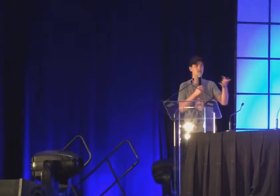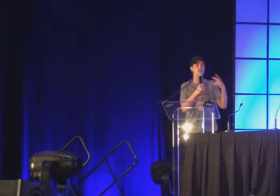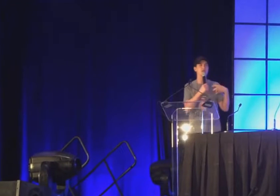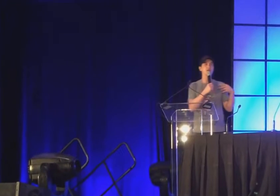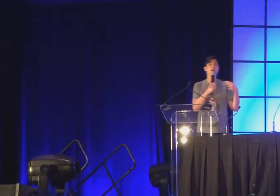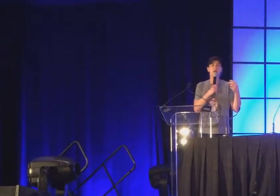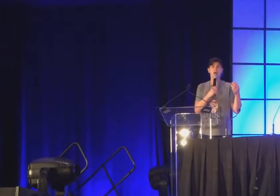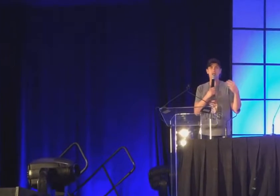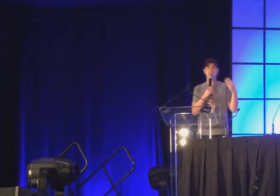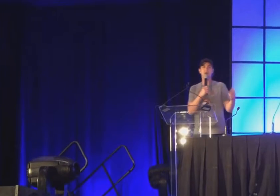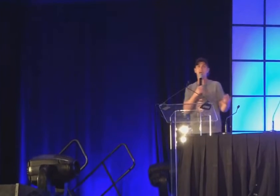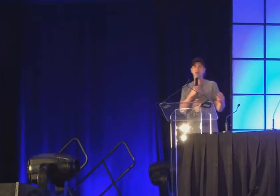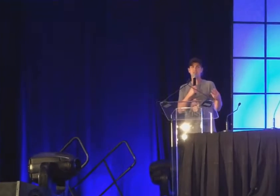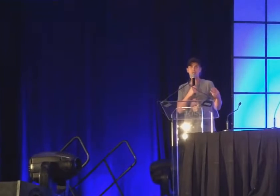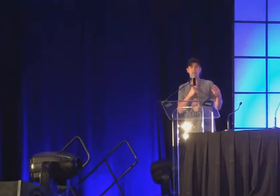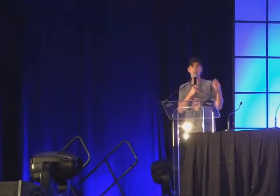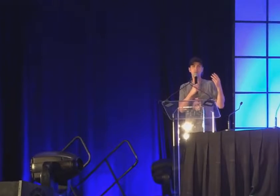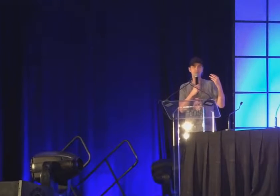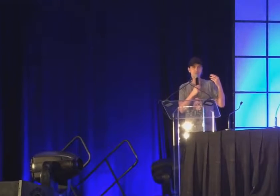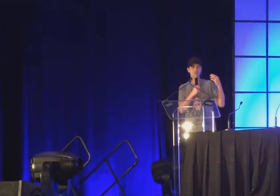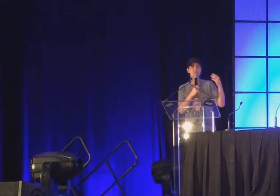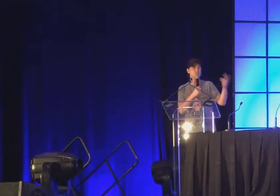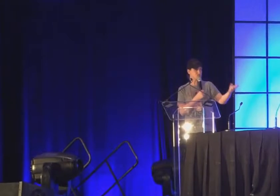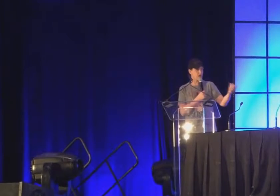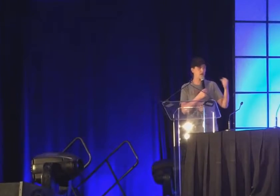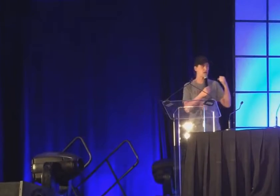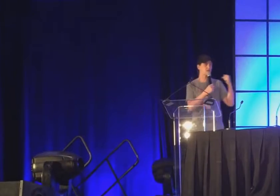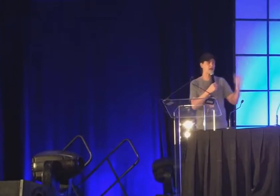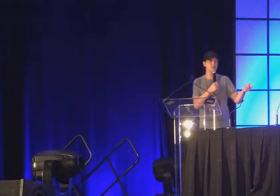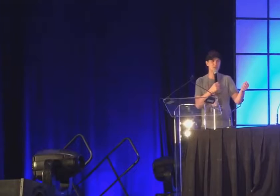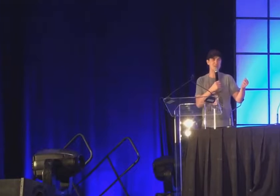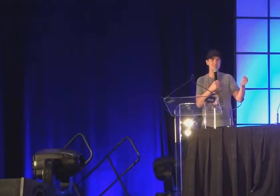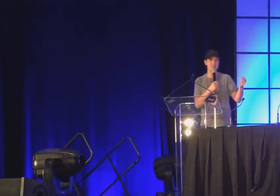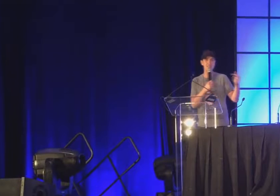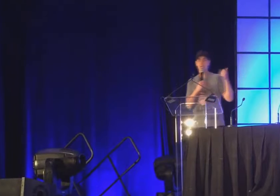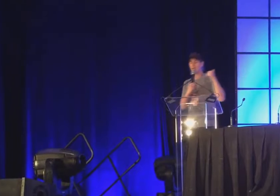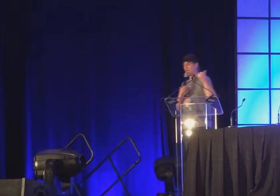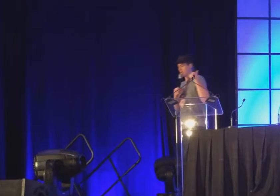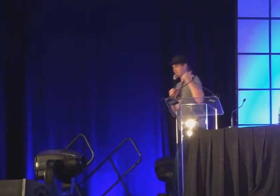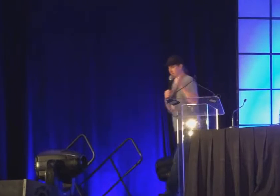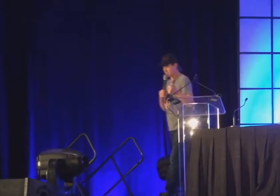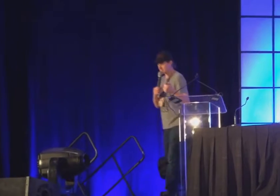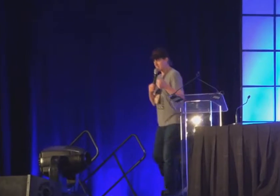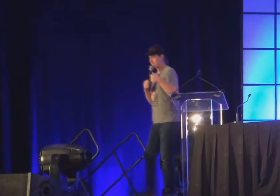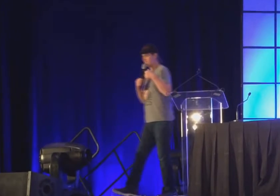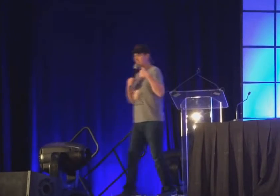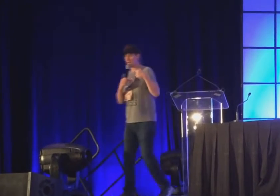it, Terry Hatcher, Judd Nelson, Danny Trejo, Casper Van Dien, Kevin's in